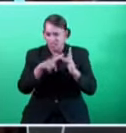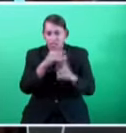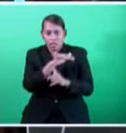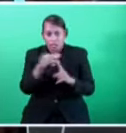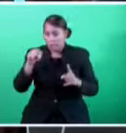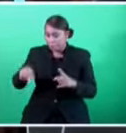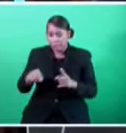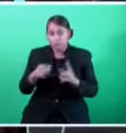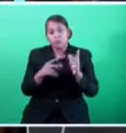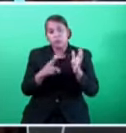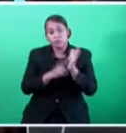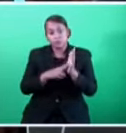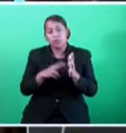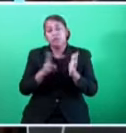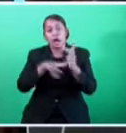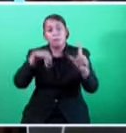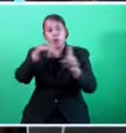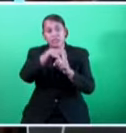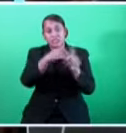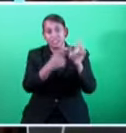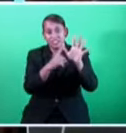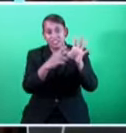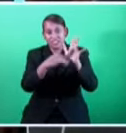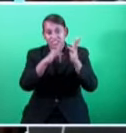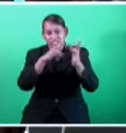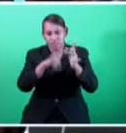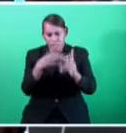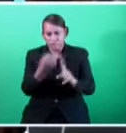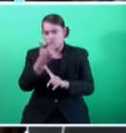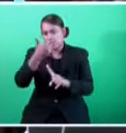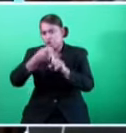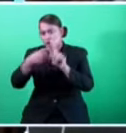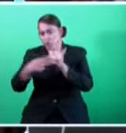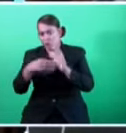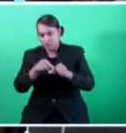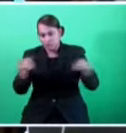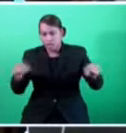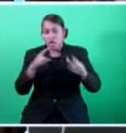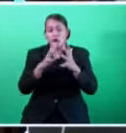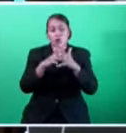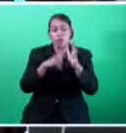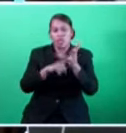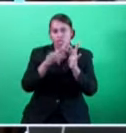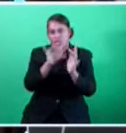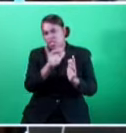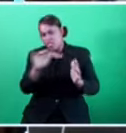Naimbukavesi Creek, Namosi, 7 kilometers will be doing. Wainandui Creek, Namosi, 5 kilometers in the Central